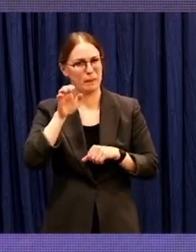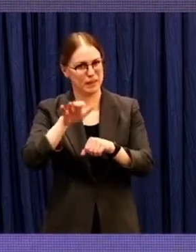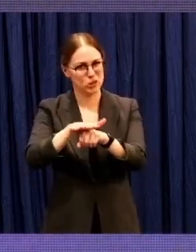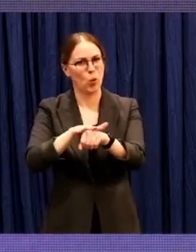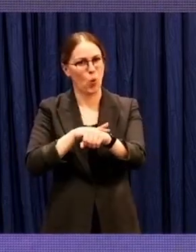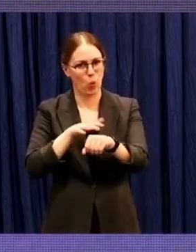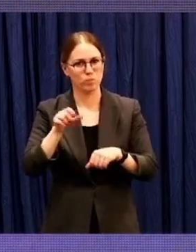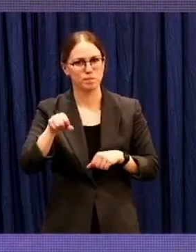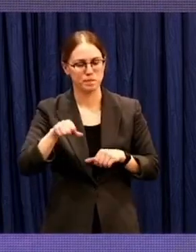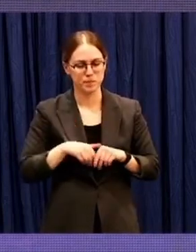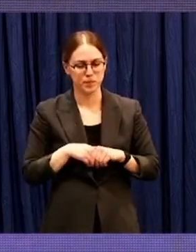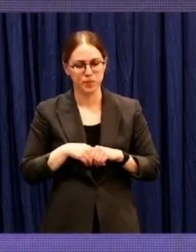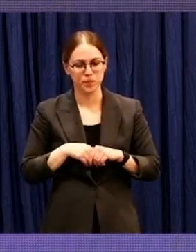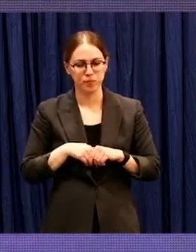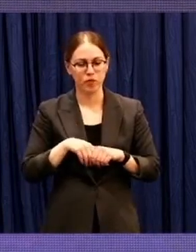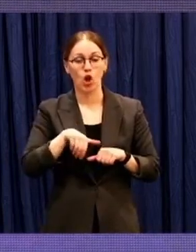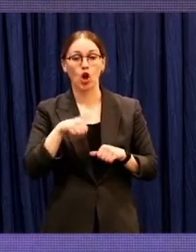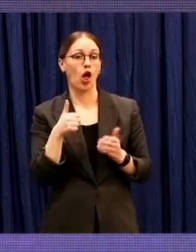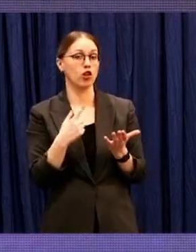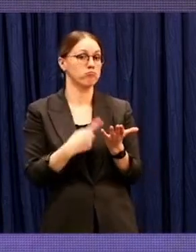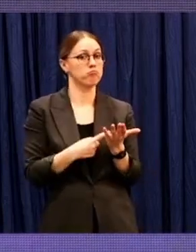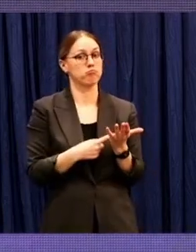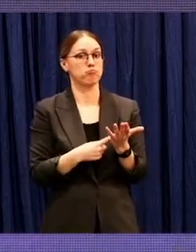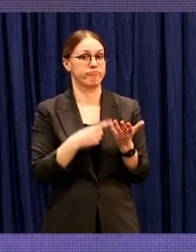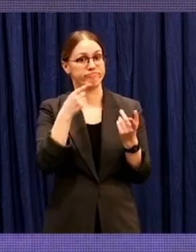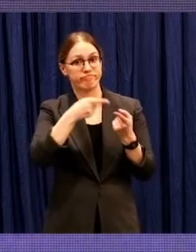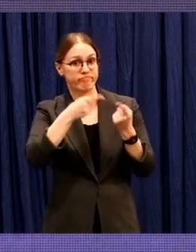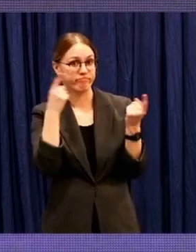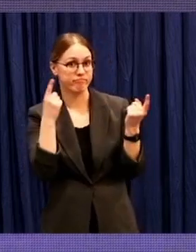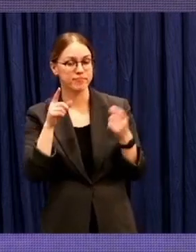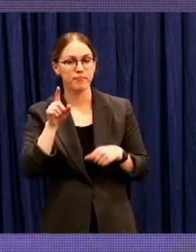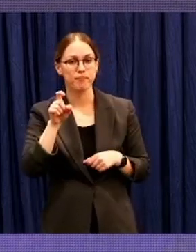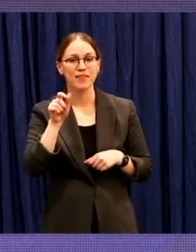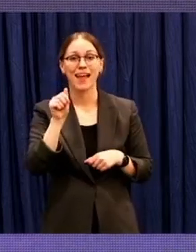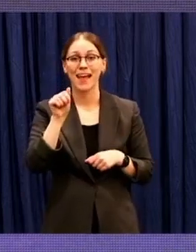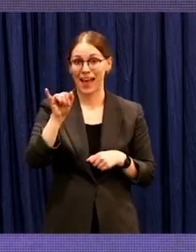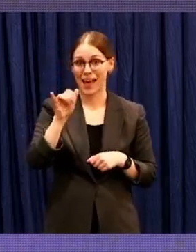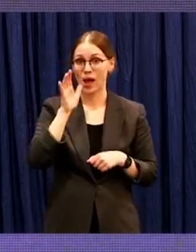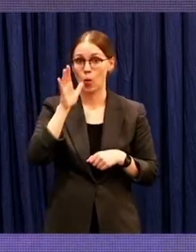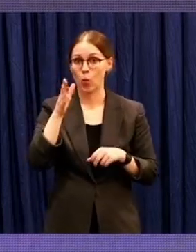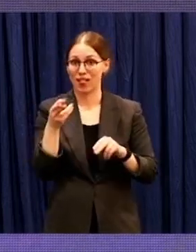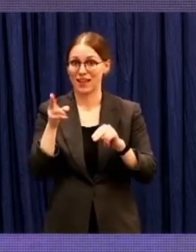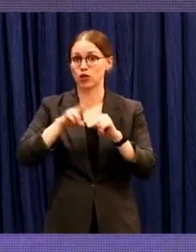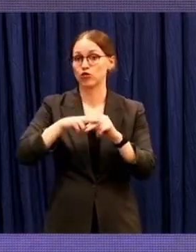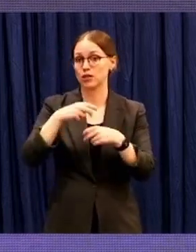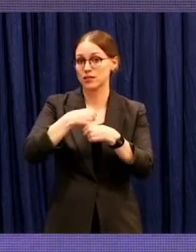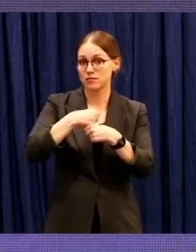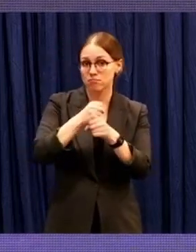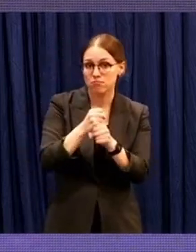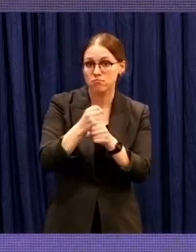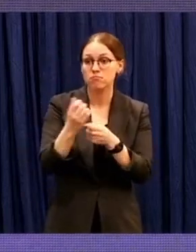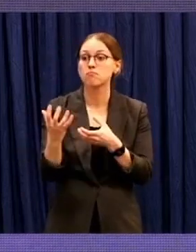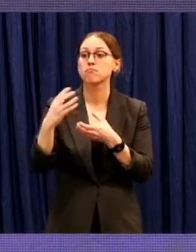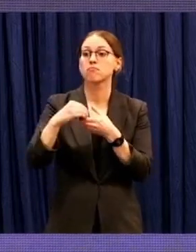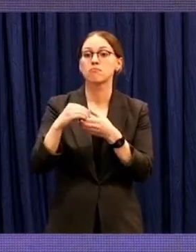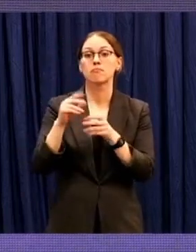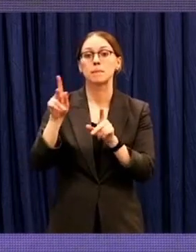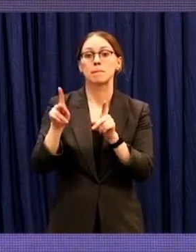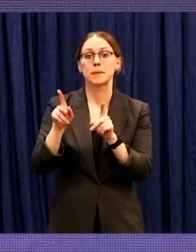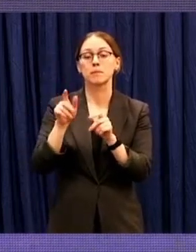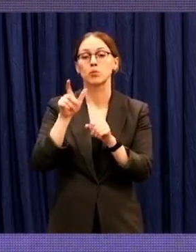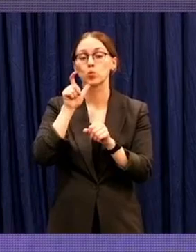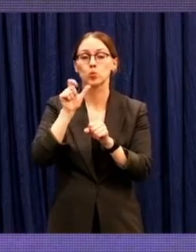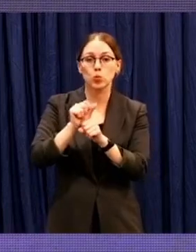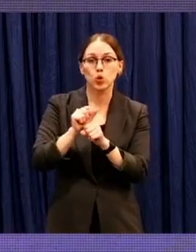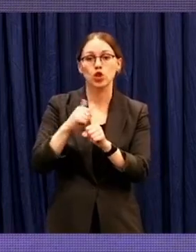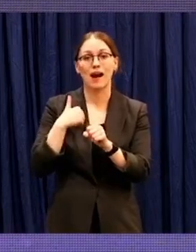Another area of debate was experts disagreeing on whether AI will increase the productivity and inclusion of workers with disabilities,